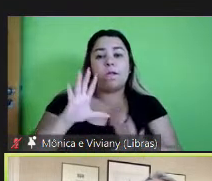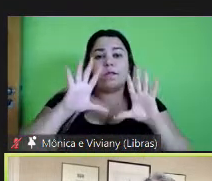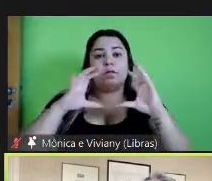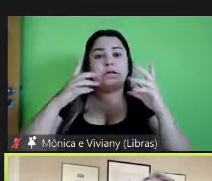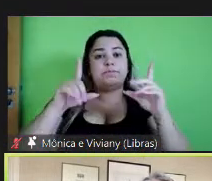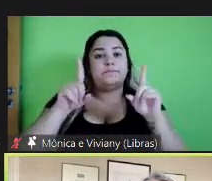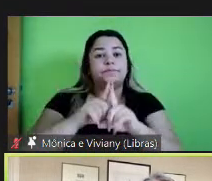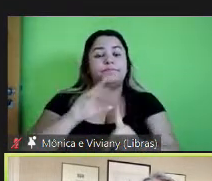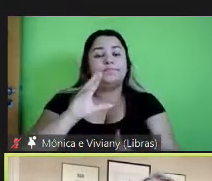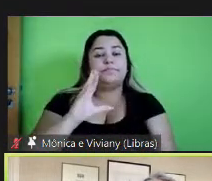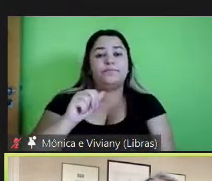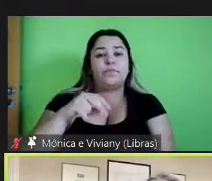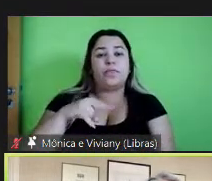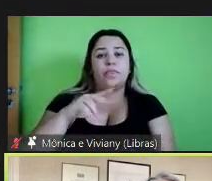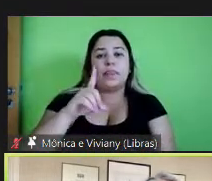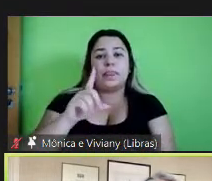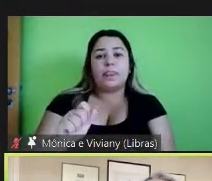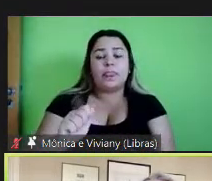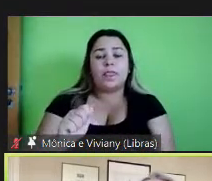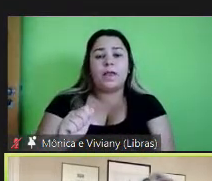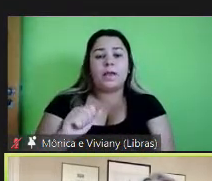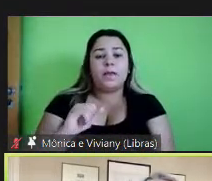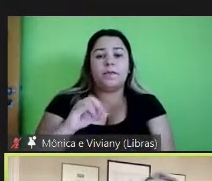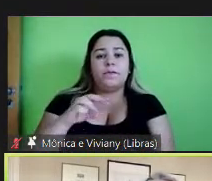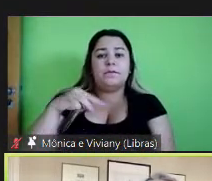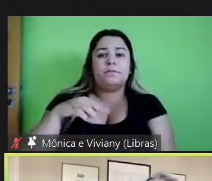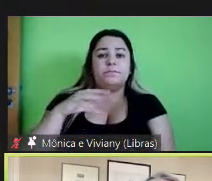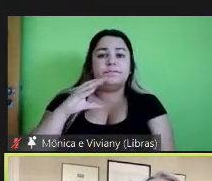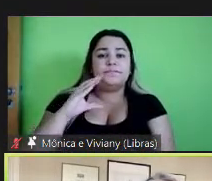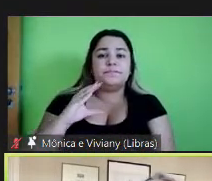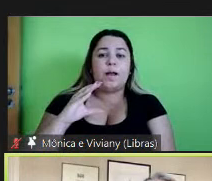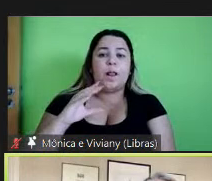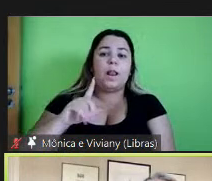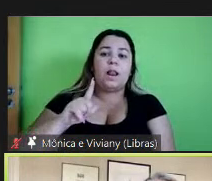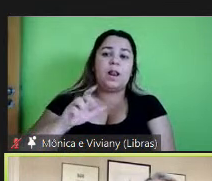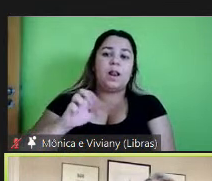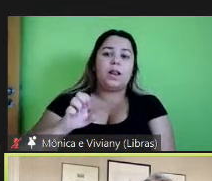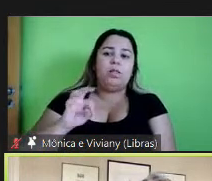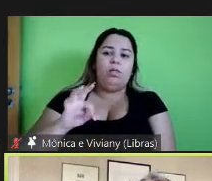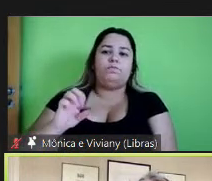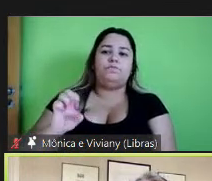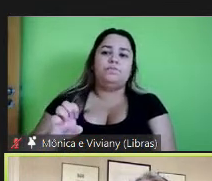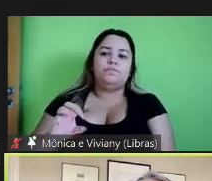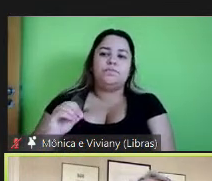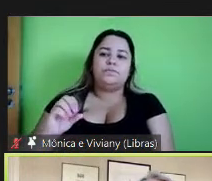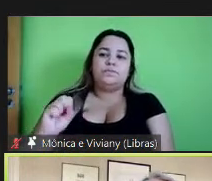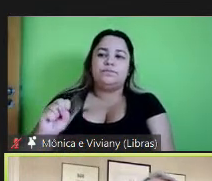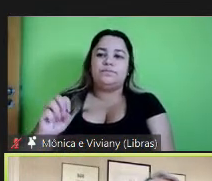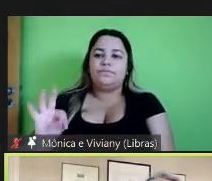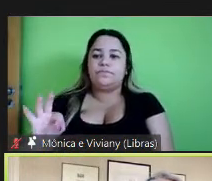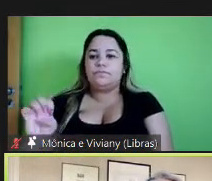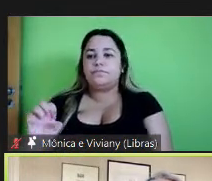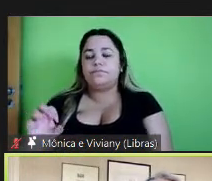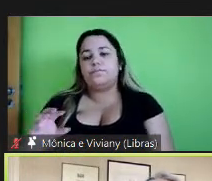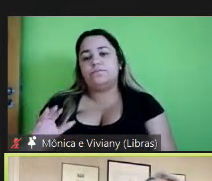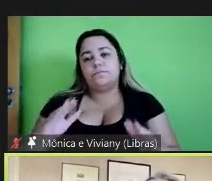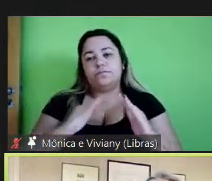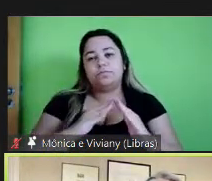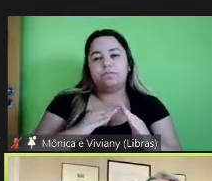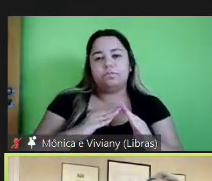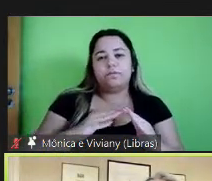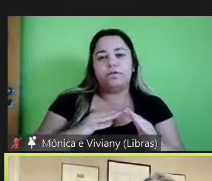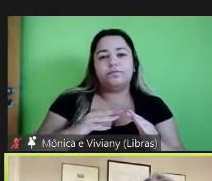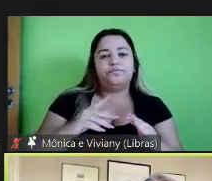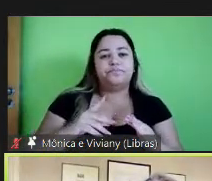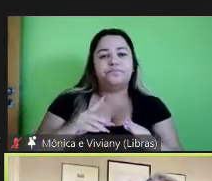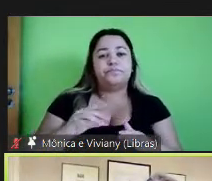to increase from west to east. So where I live specifically, over a third of the population has obesity. So for